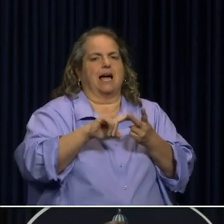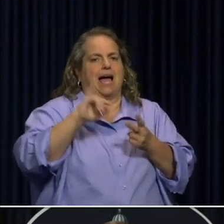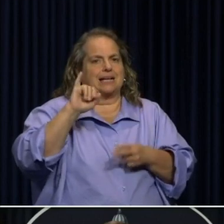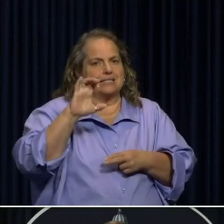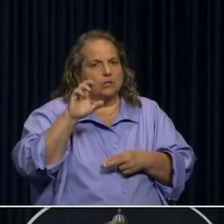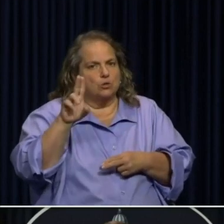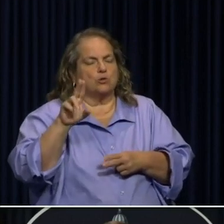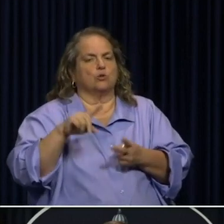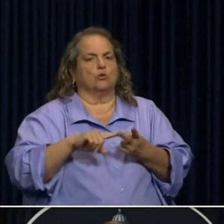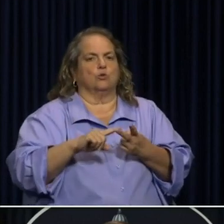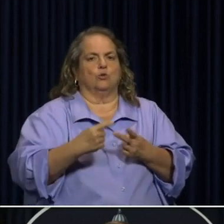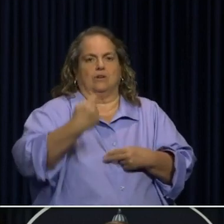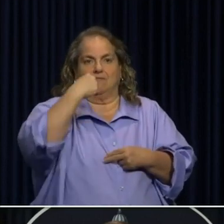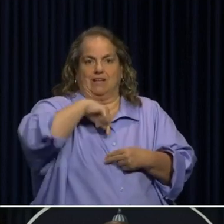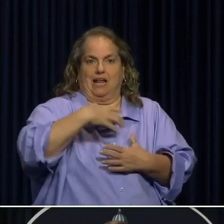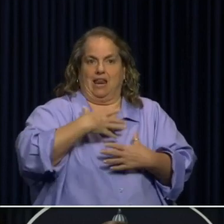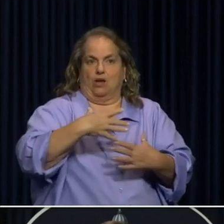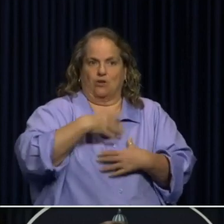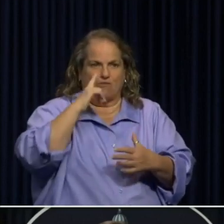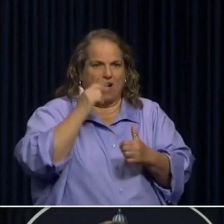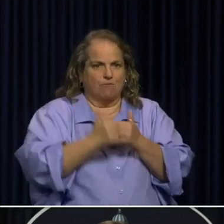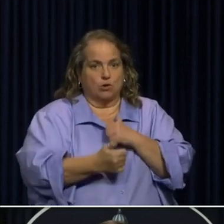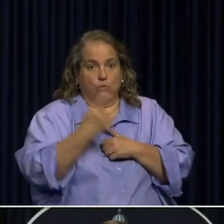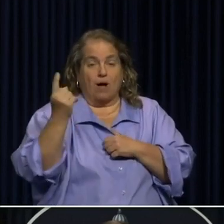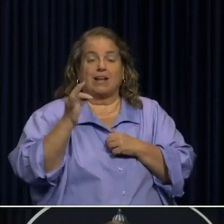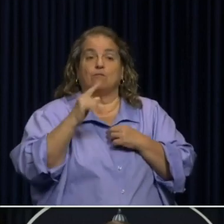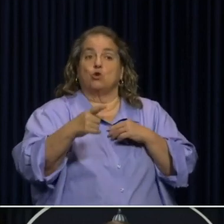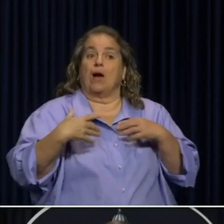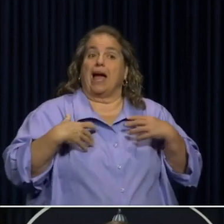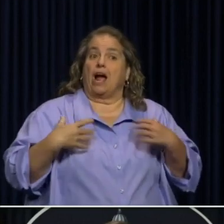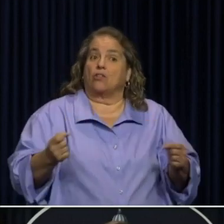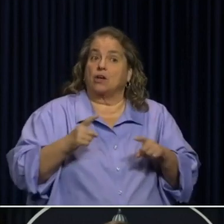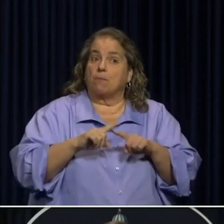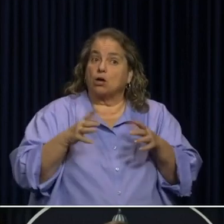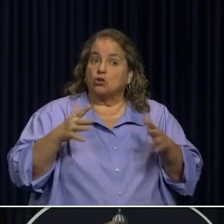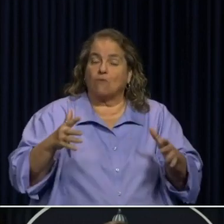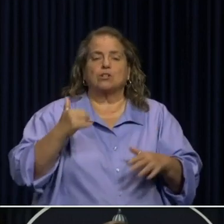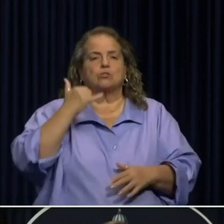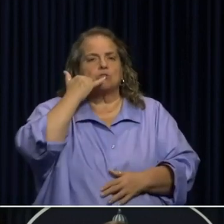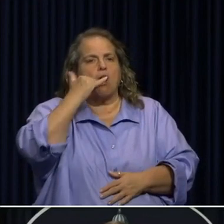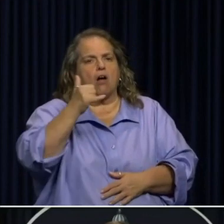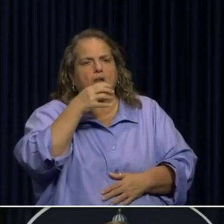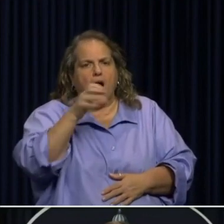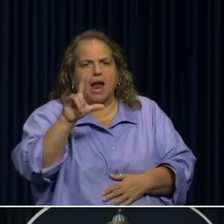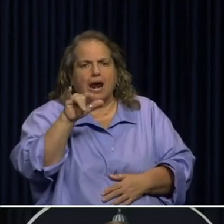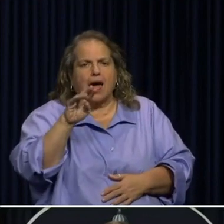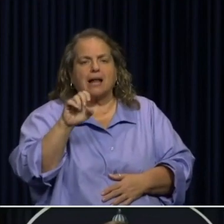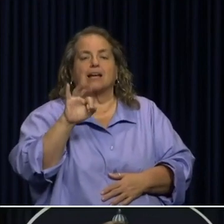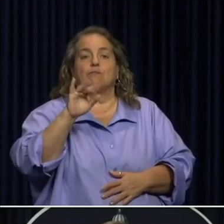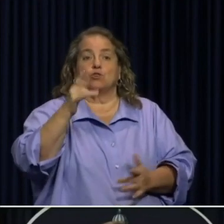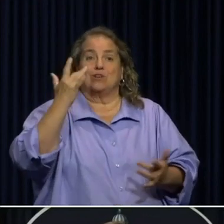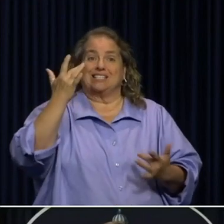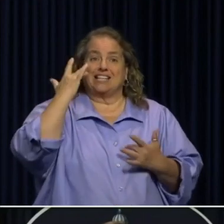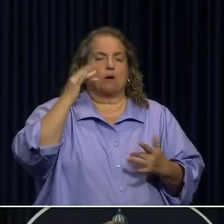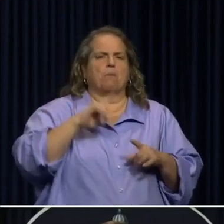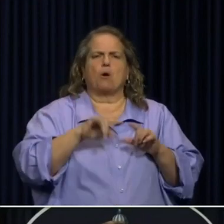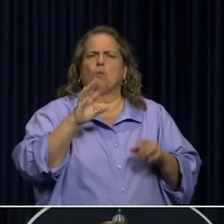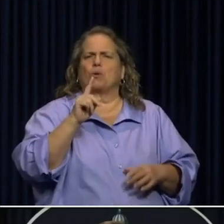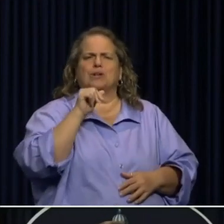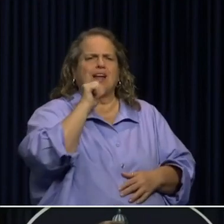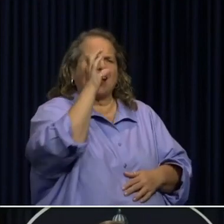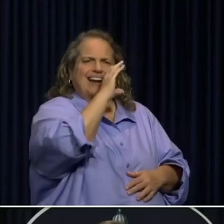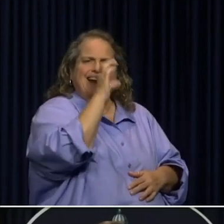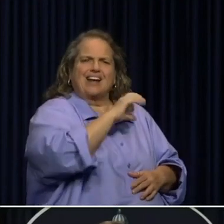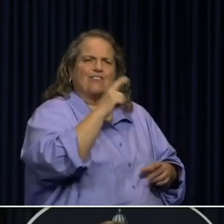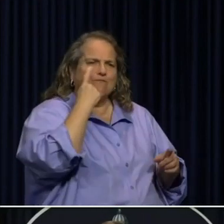needs it. If you are healthy but nervous, call the hotline. If you are sick but wouldn't have otherwise sought care, call, but do